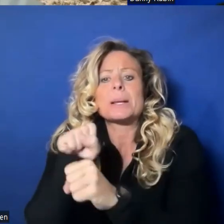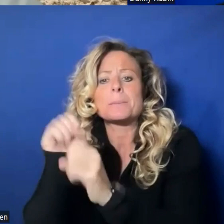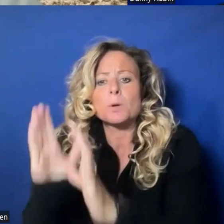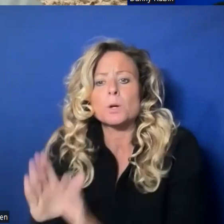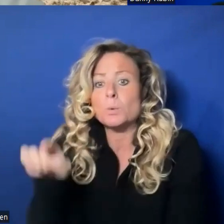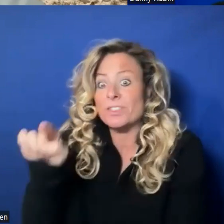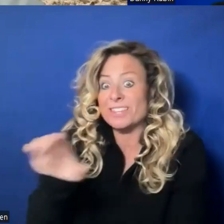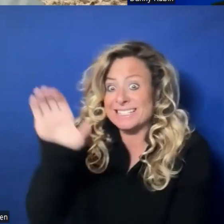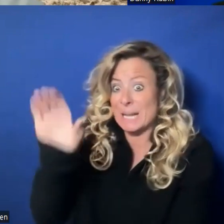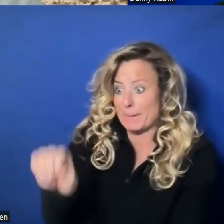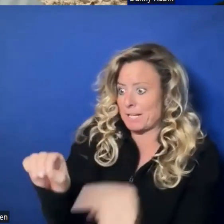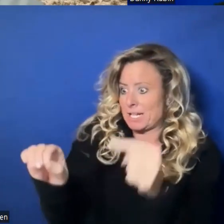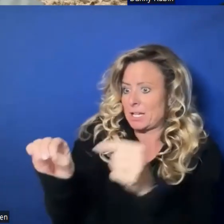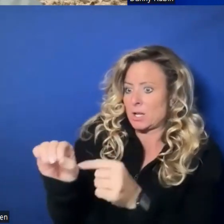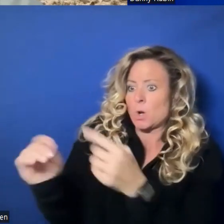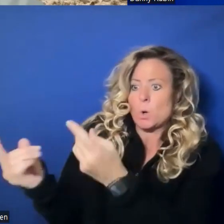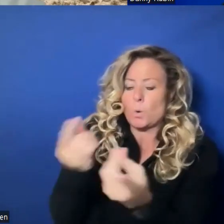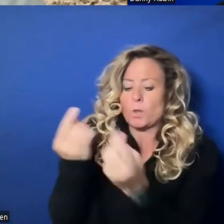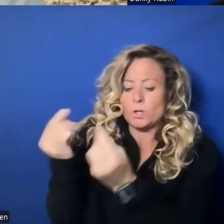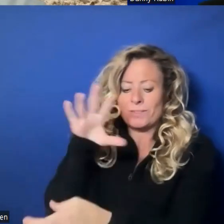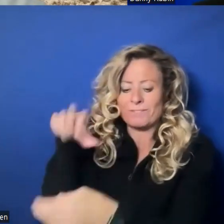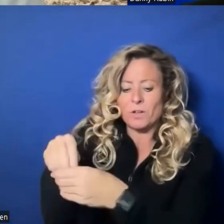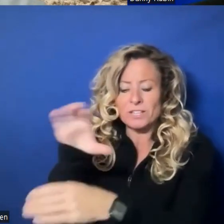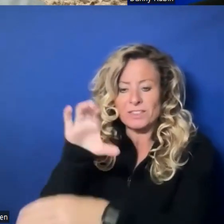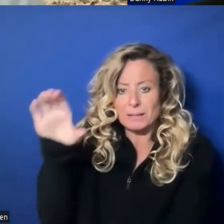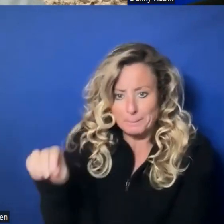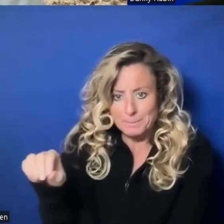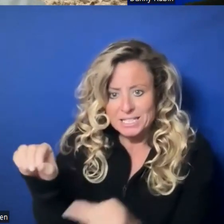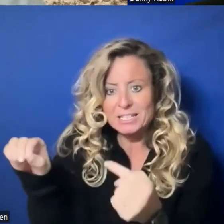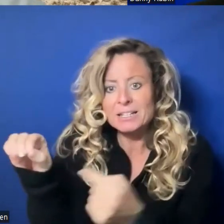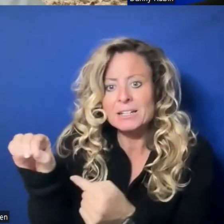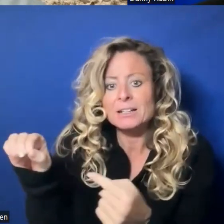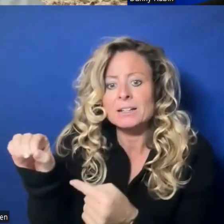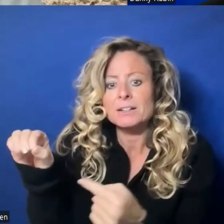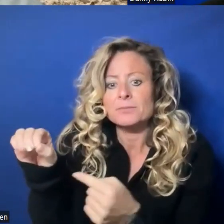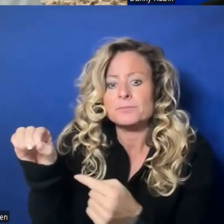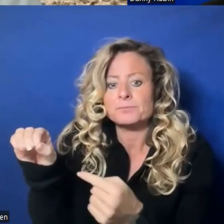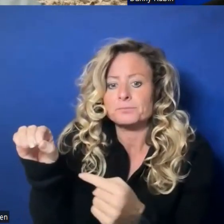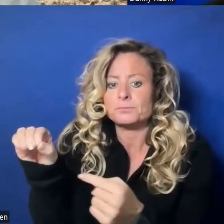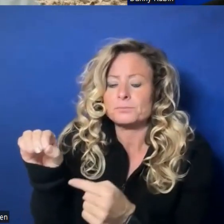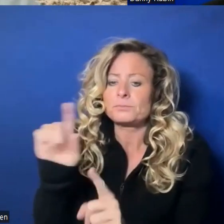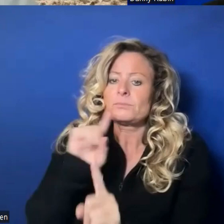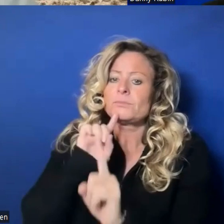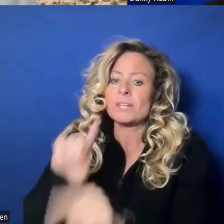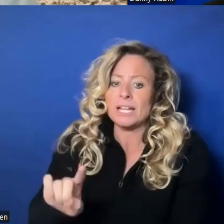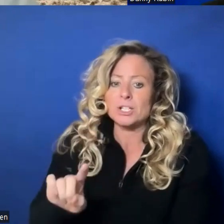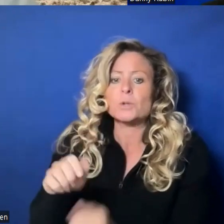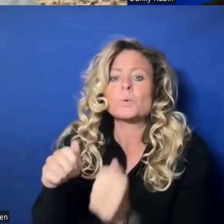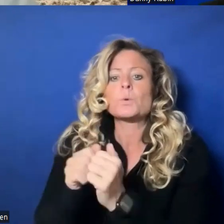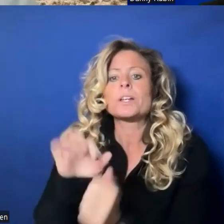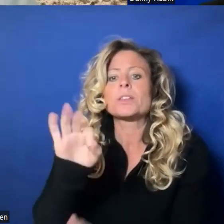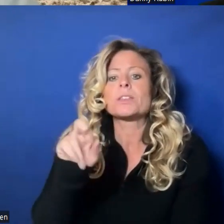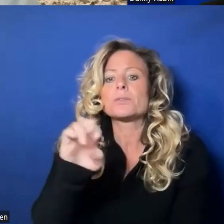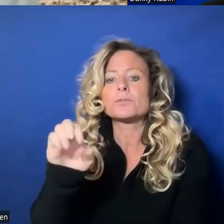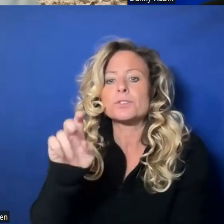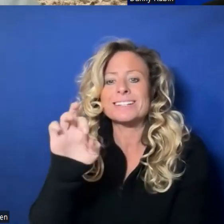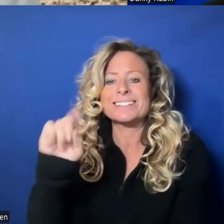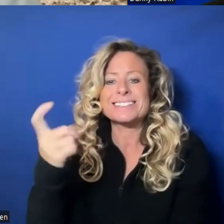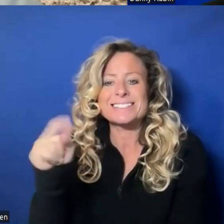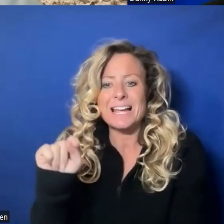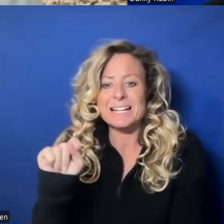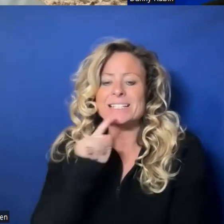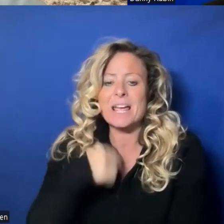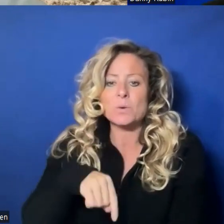is doing, what are you doing in the company, and they answer in free text, and we are analyzing their answers